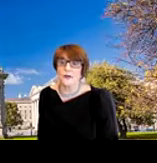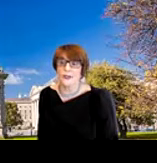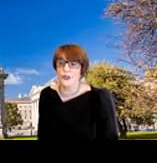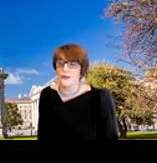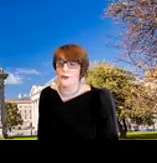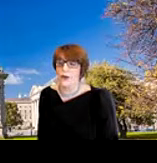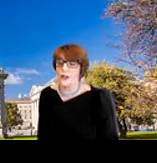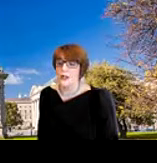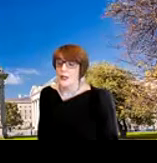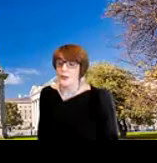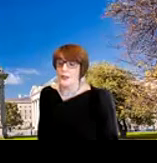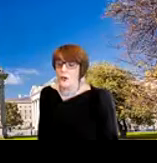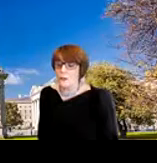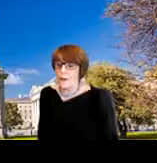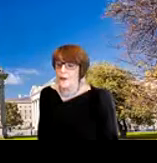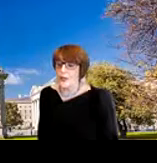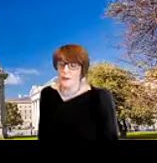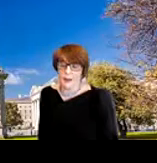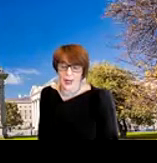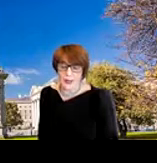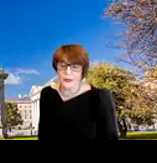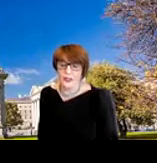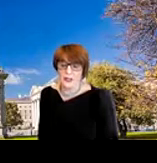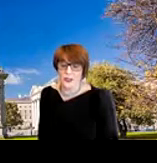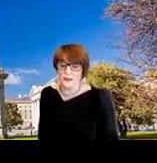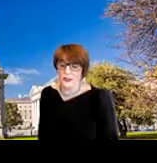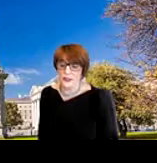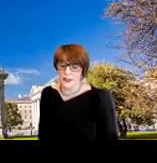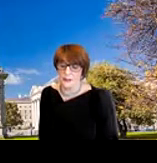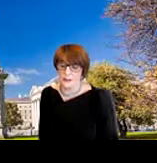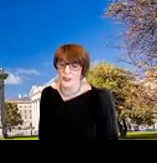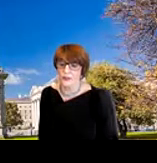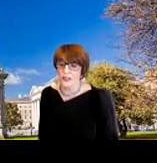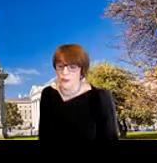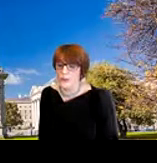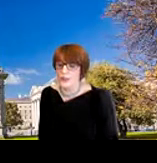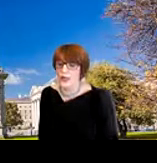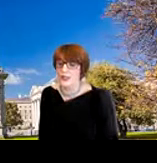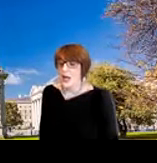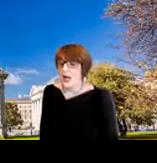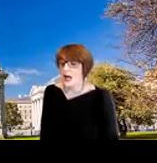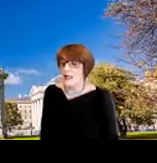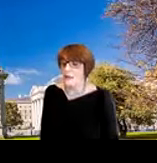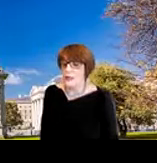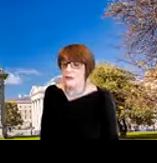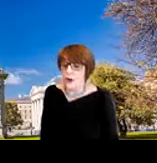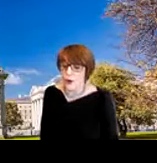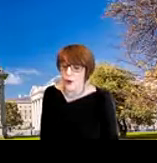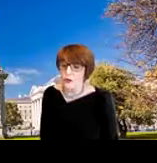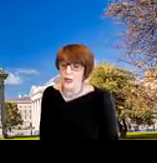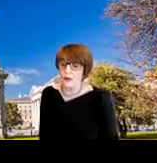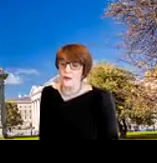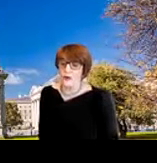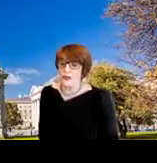in COVID Survey 1. There was good preparation and planning within services, and I think the Minister has spoken to that. And we were